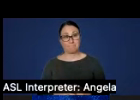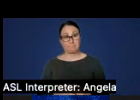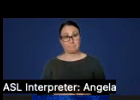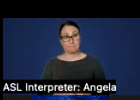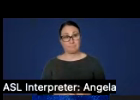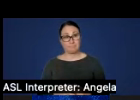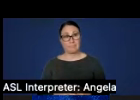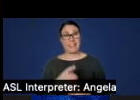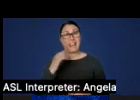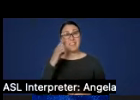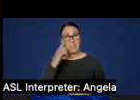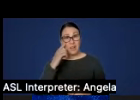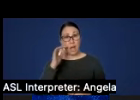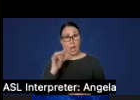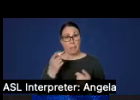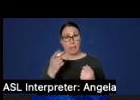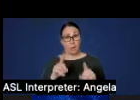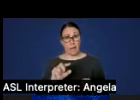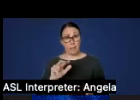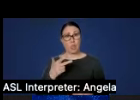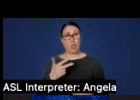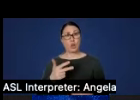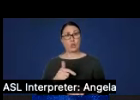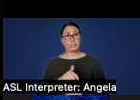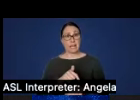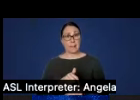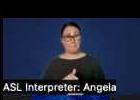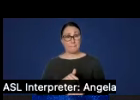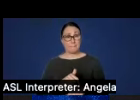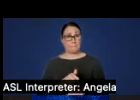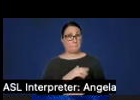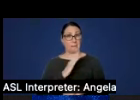Had I thought that it would happen a third time? Never.